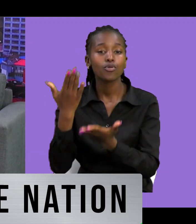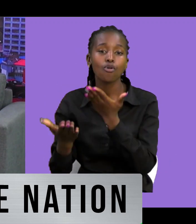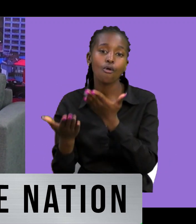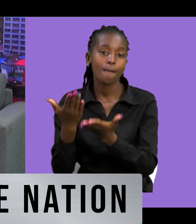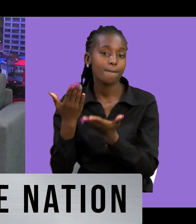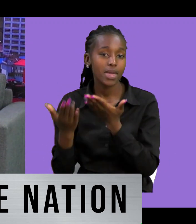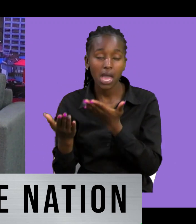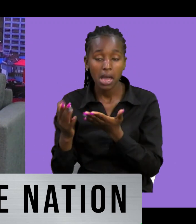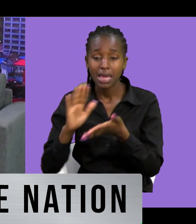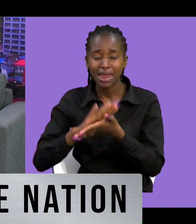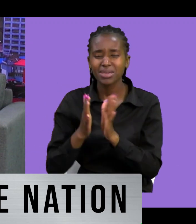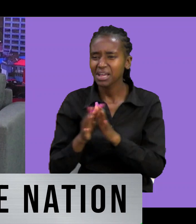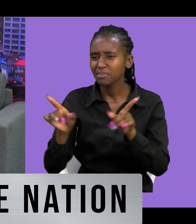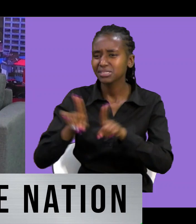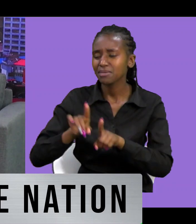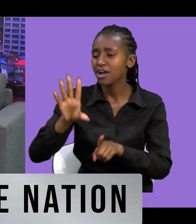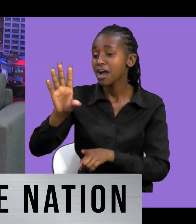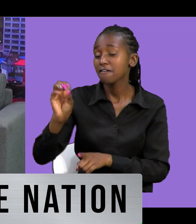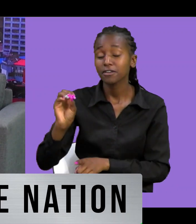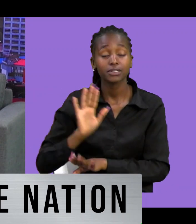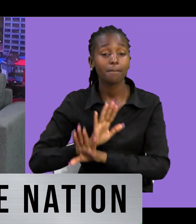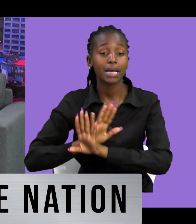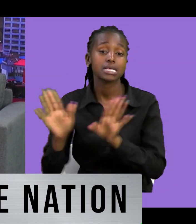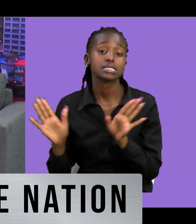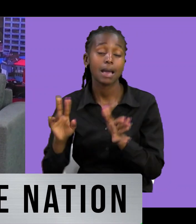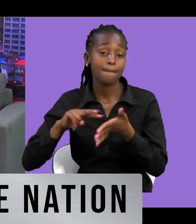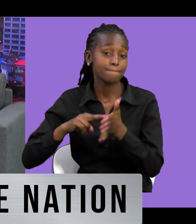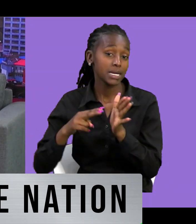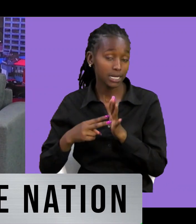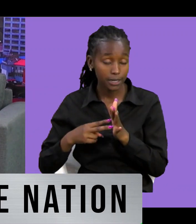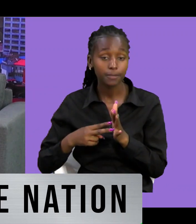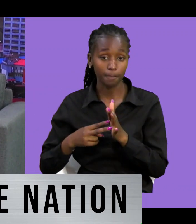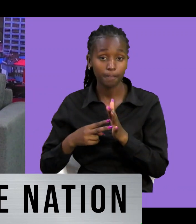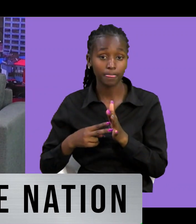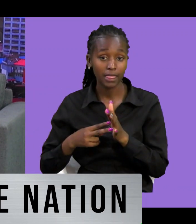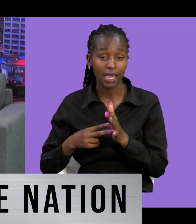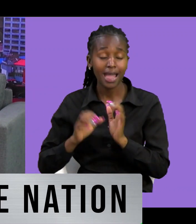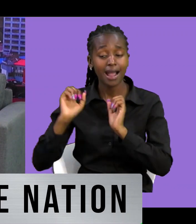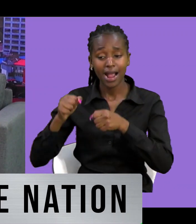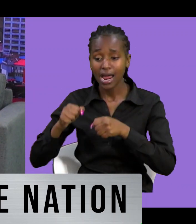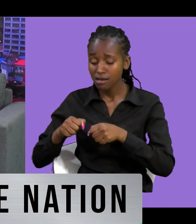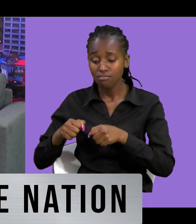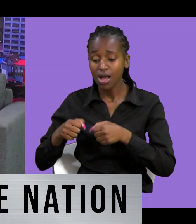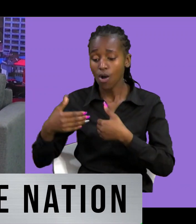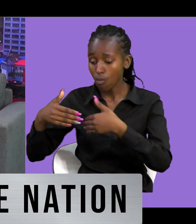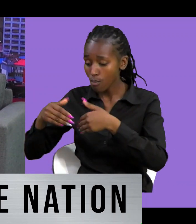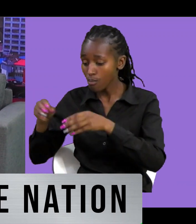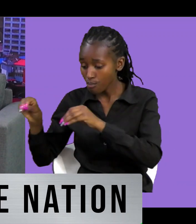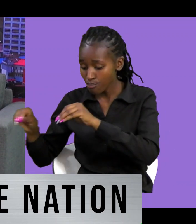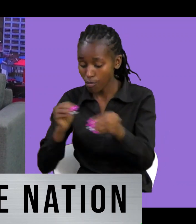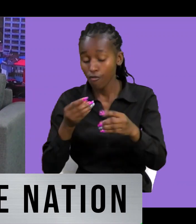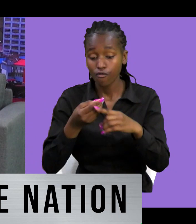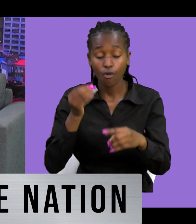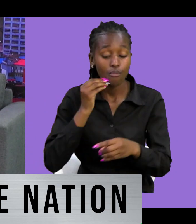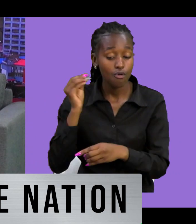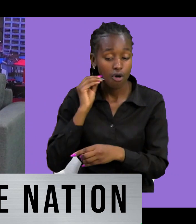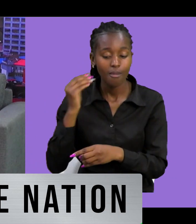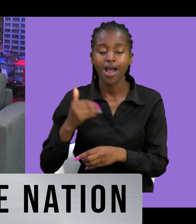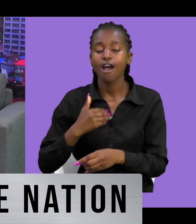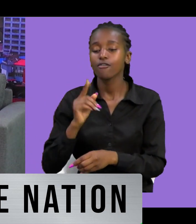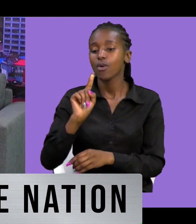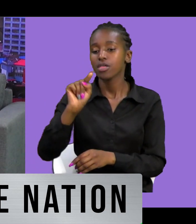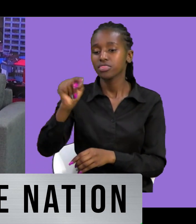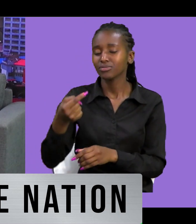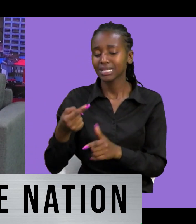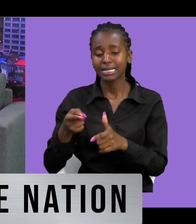compare it to 50 shillings. Okay. So that shows I can get out of my house with 1,000 bob and I'll come with very few